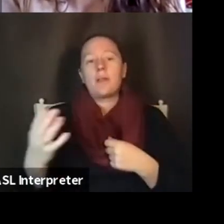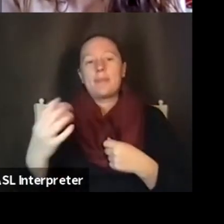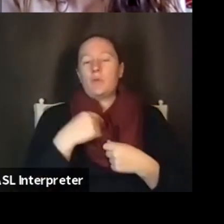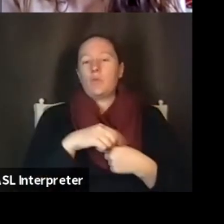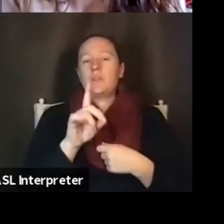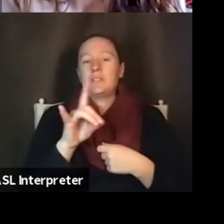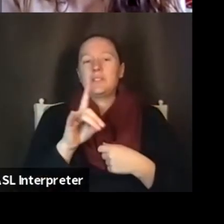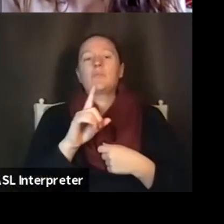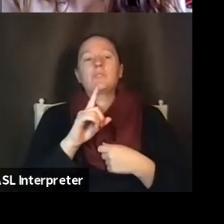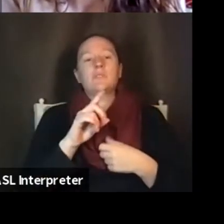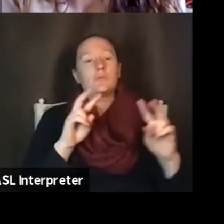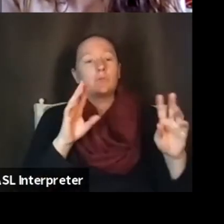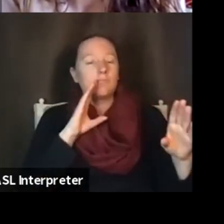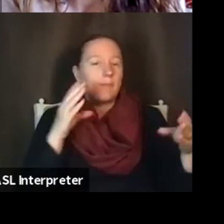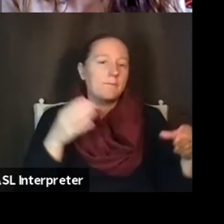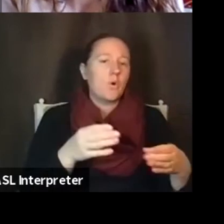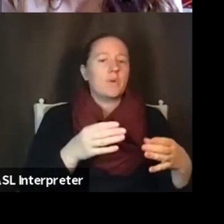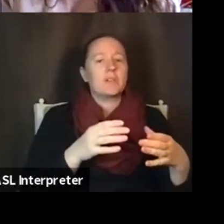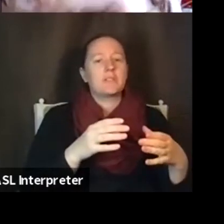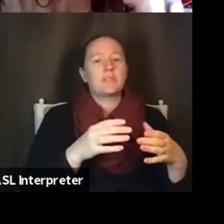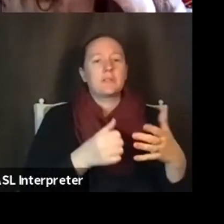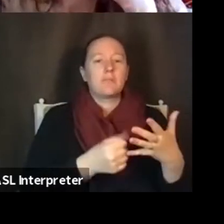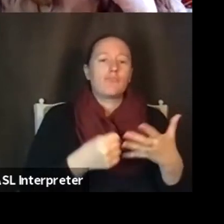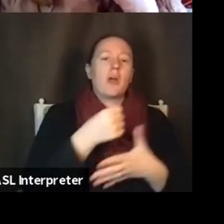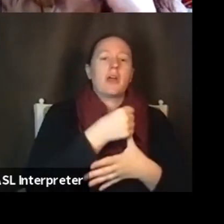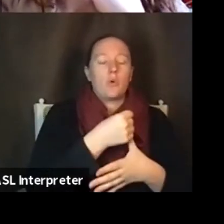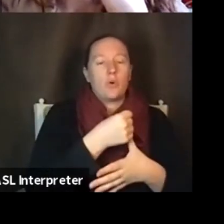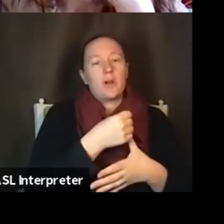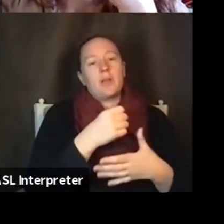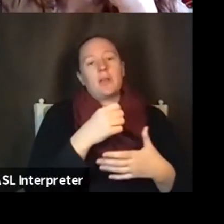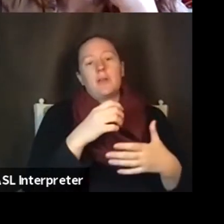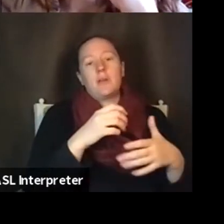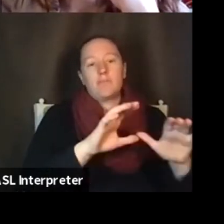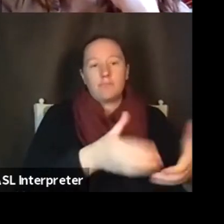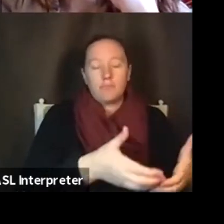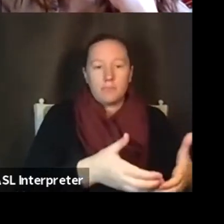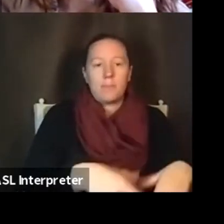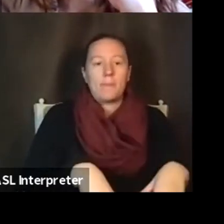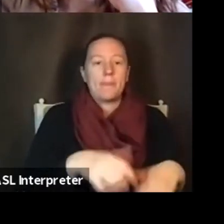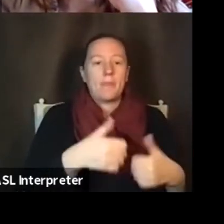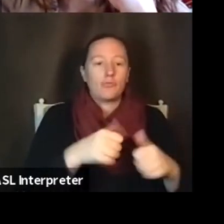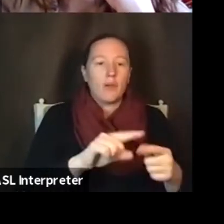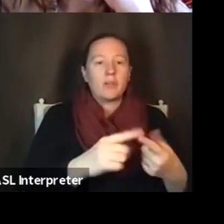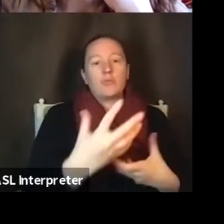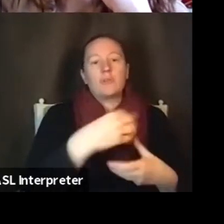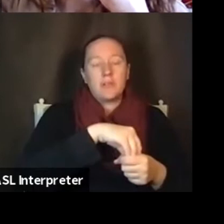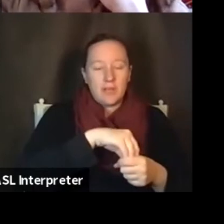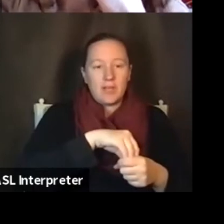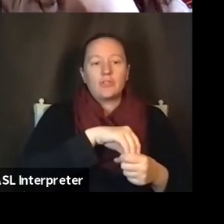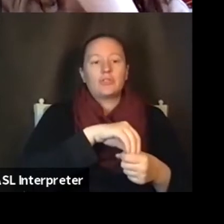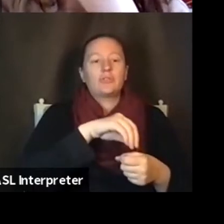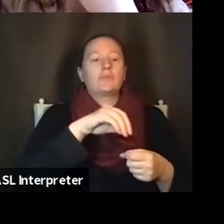at those priority populations and tried to engage community-based partners who were working really directly with